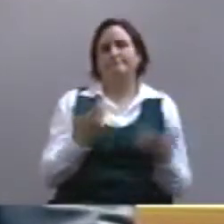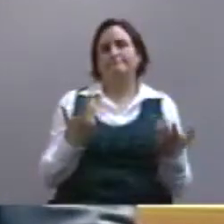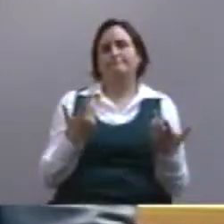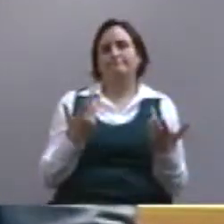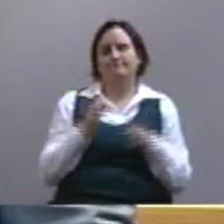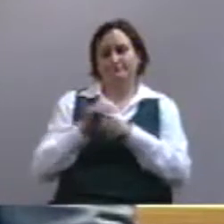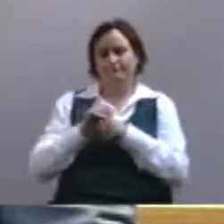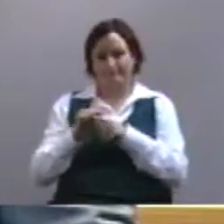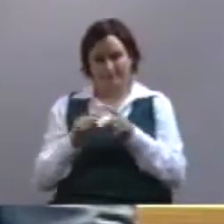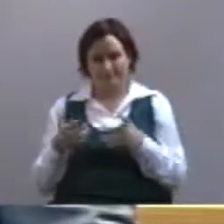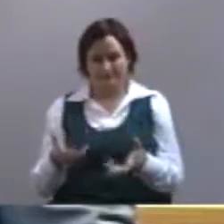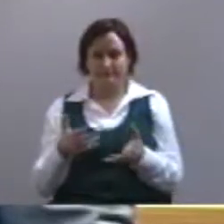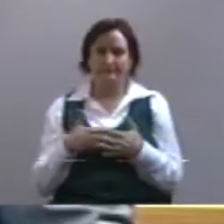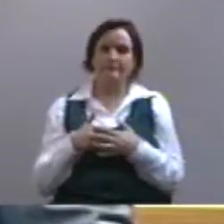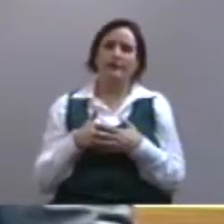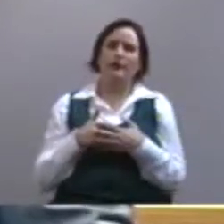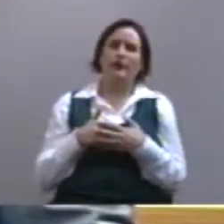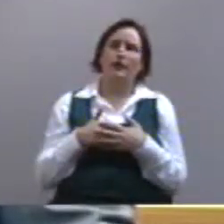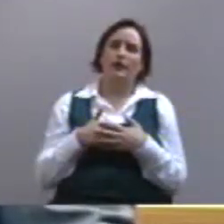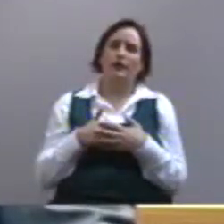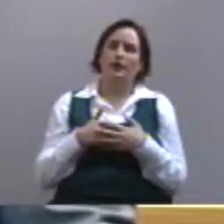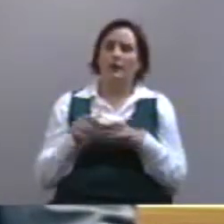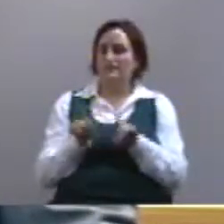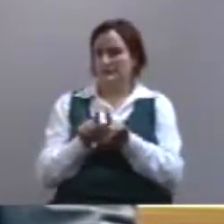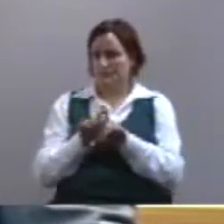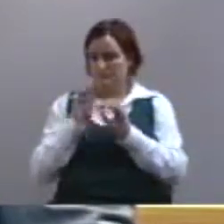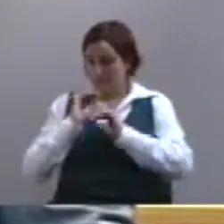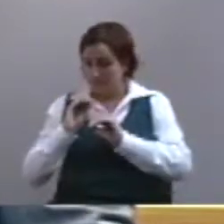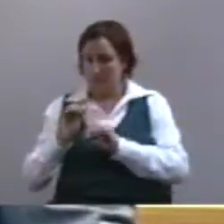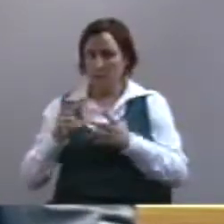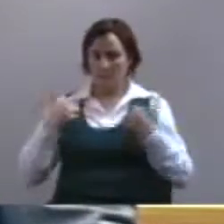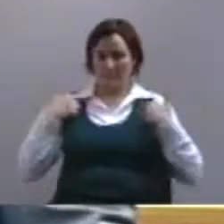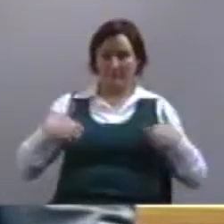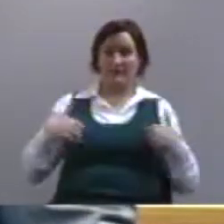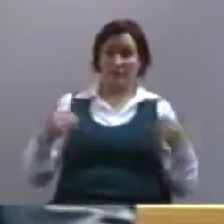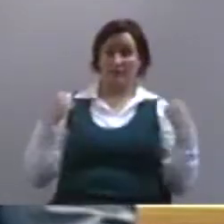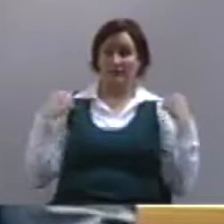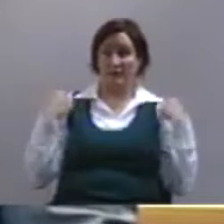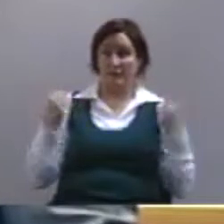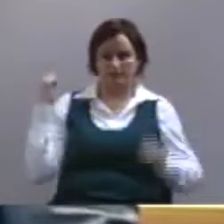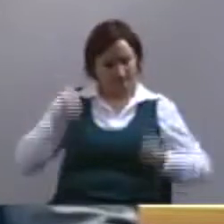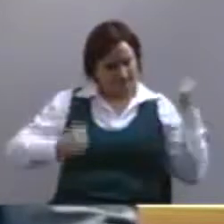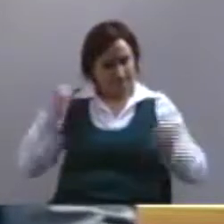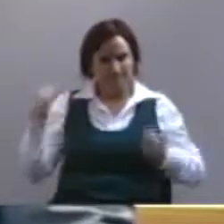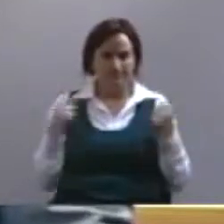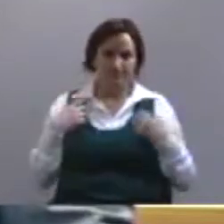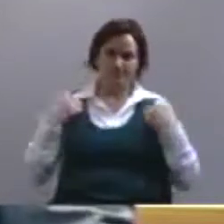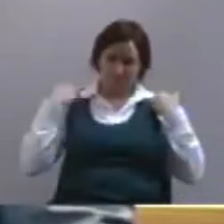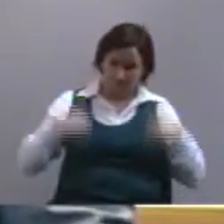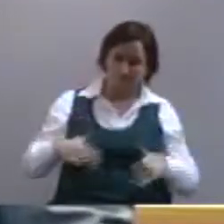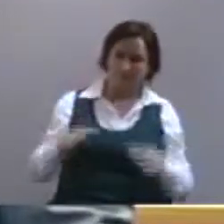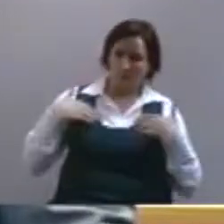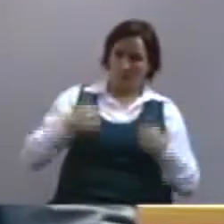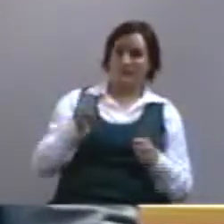Trainees are also undergoing intensive physical fitness program that prepares them for the outside